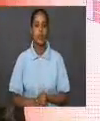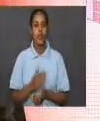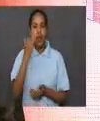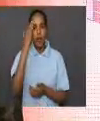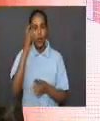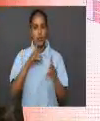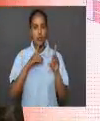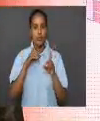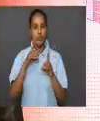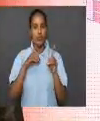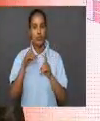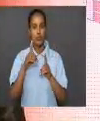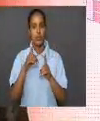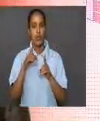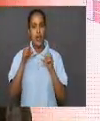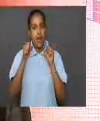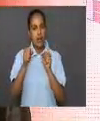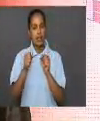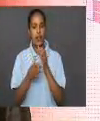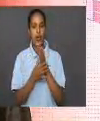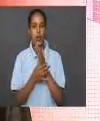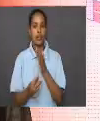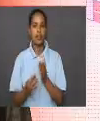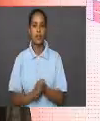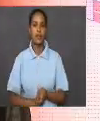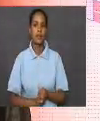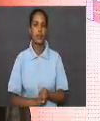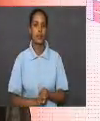Why would we want to harden oils?